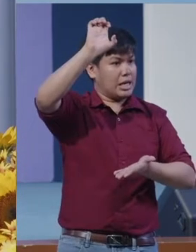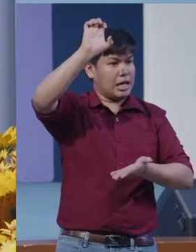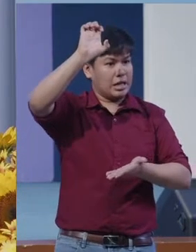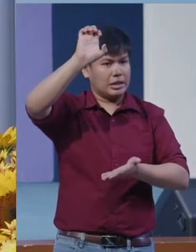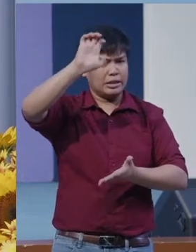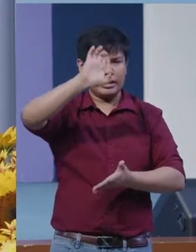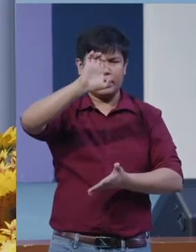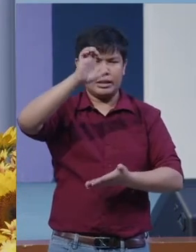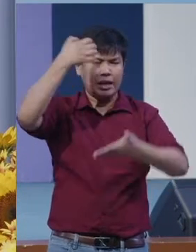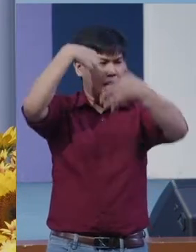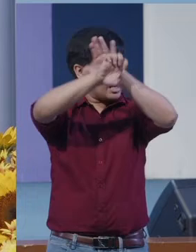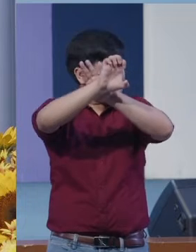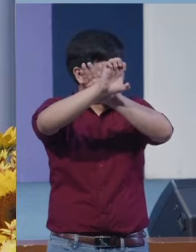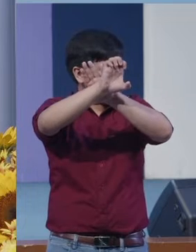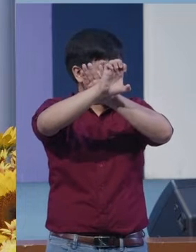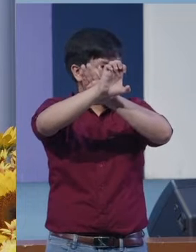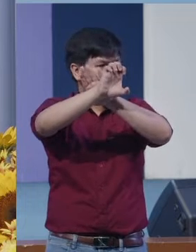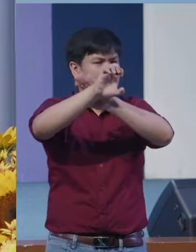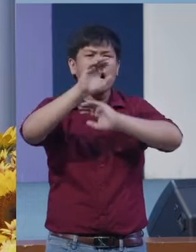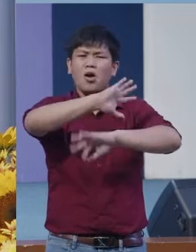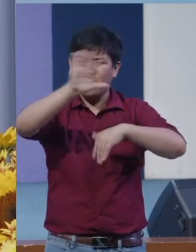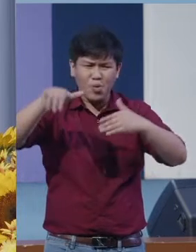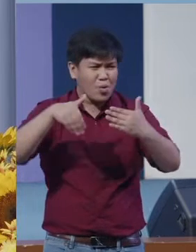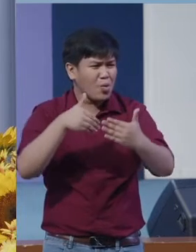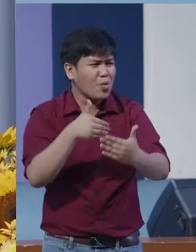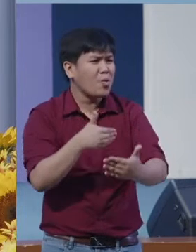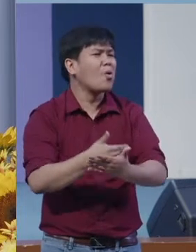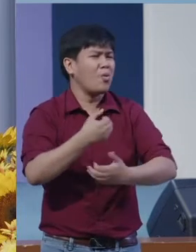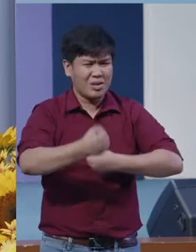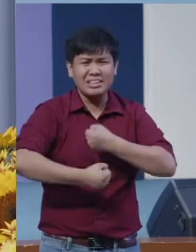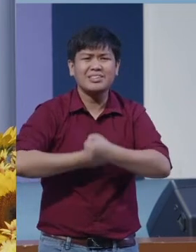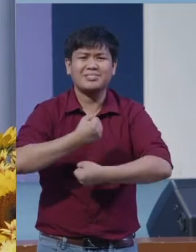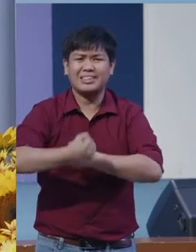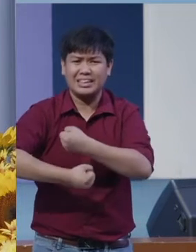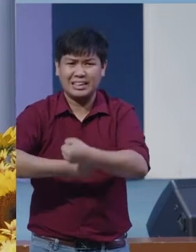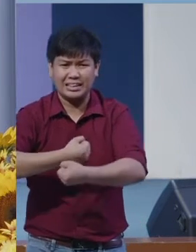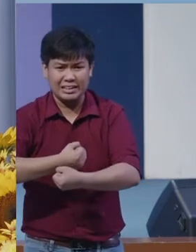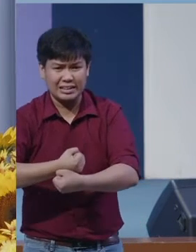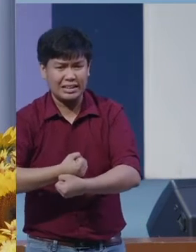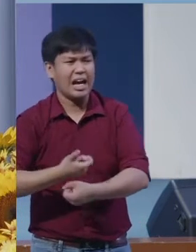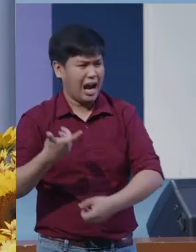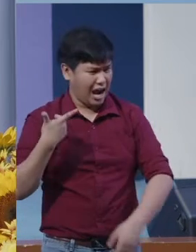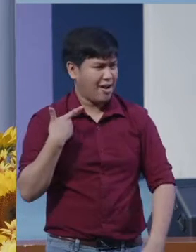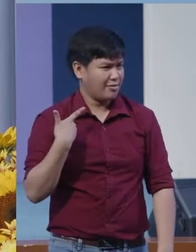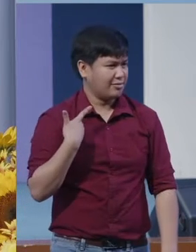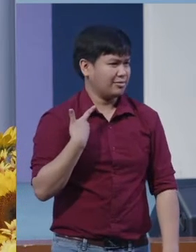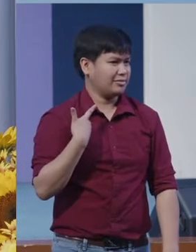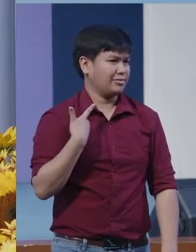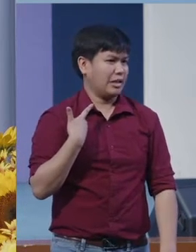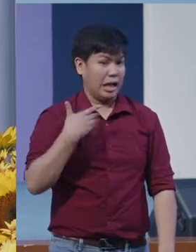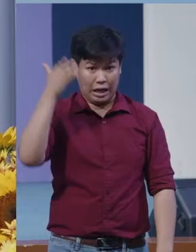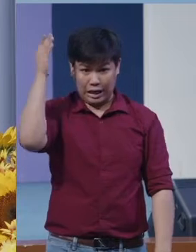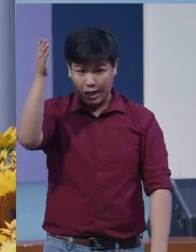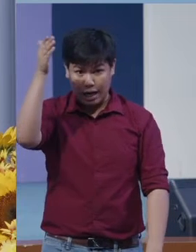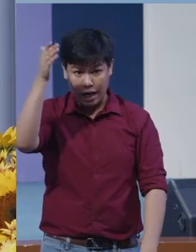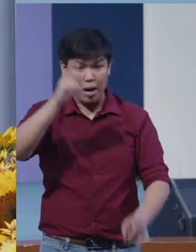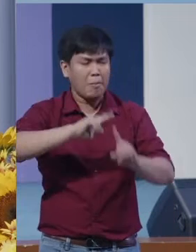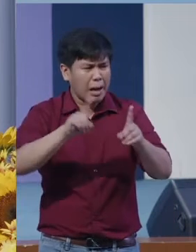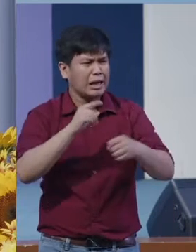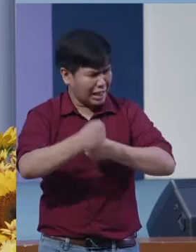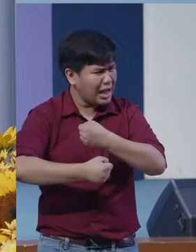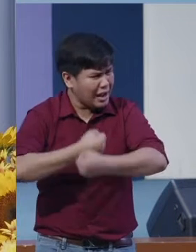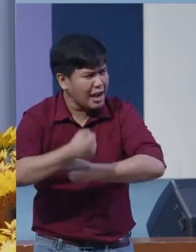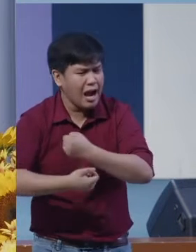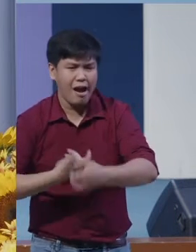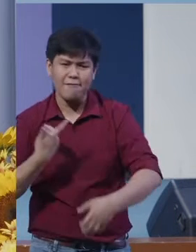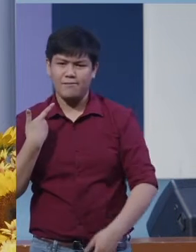Elisha, si Jeremiah, si Isaiah. Lahat po sila suffered in the name of the Lord.